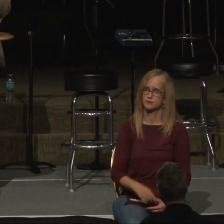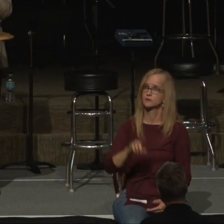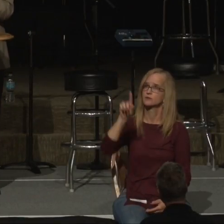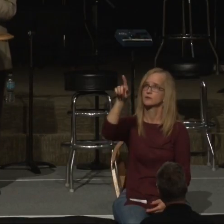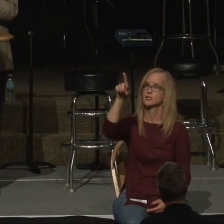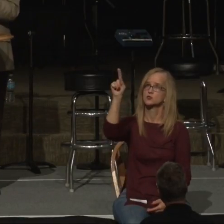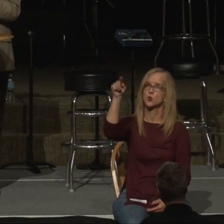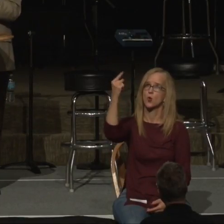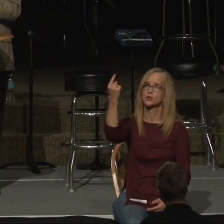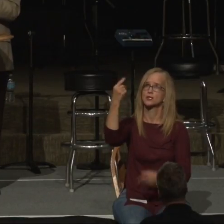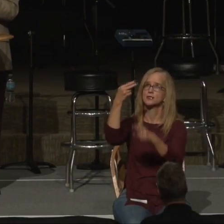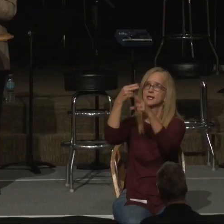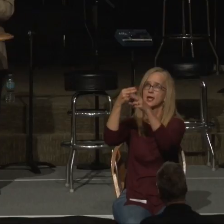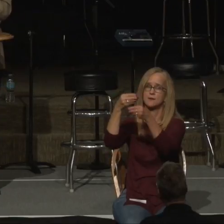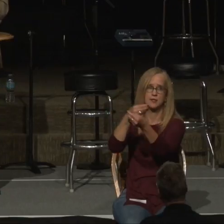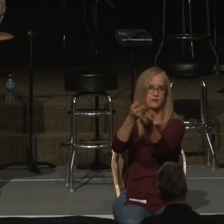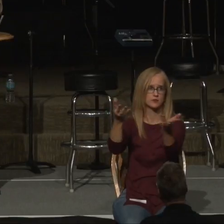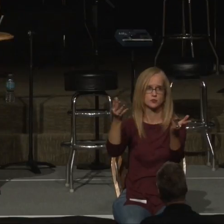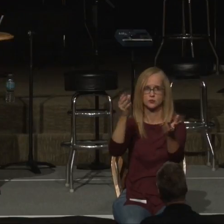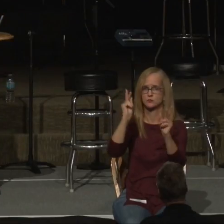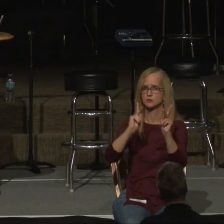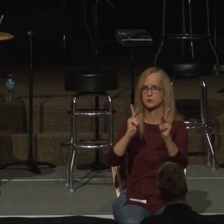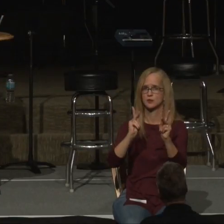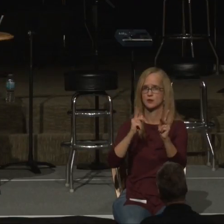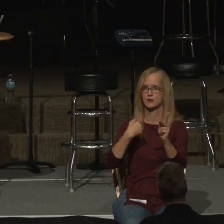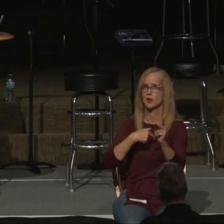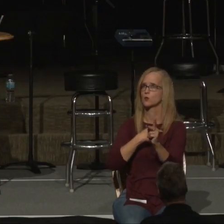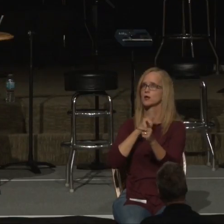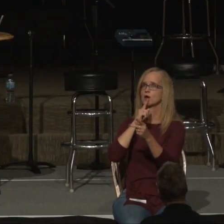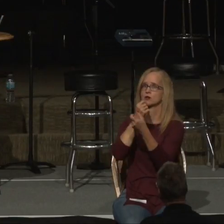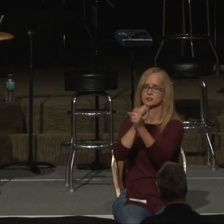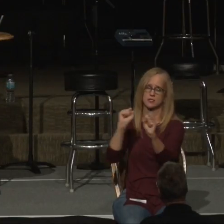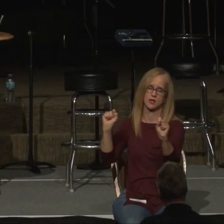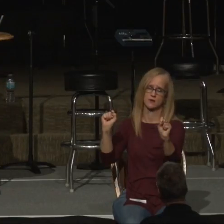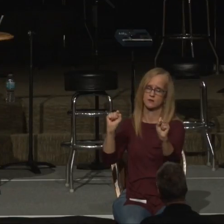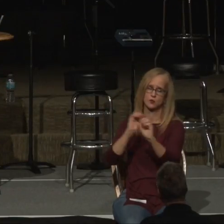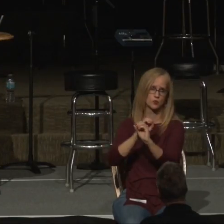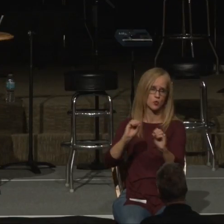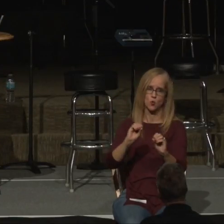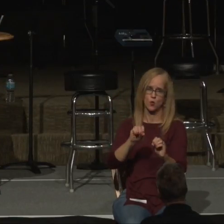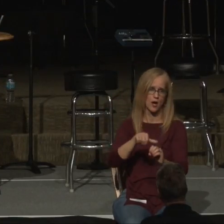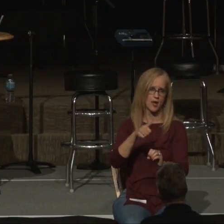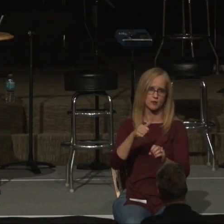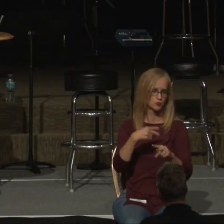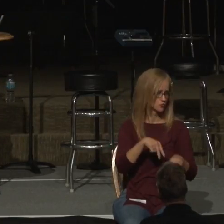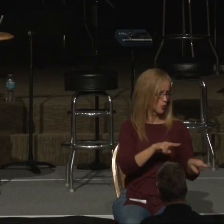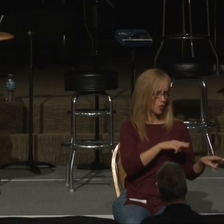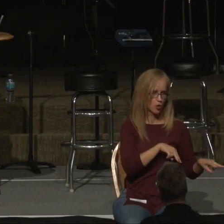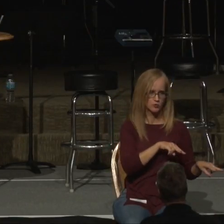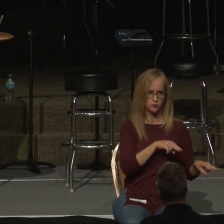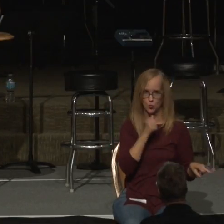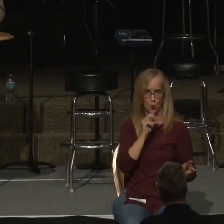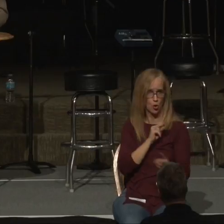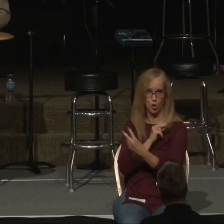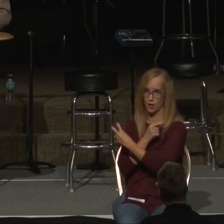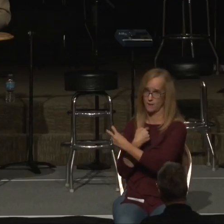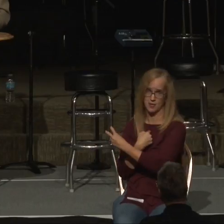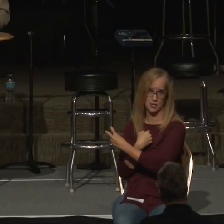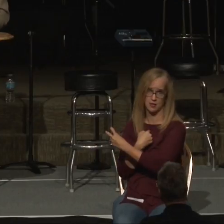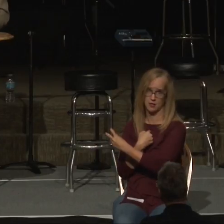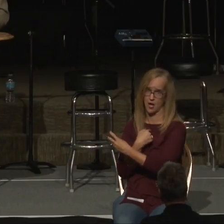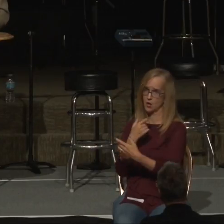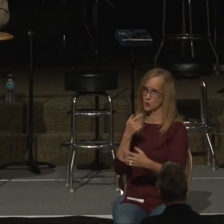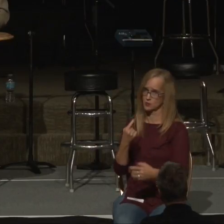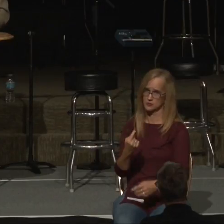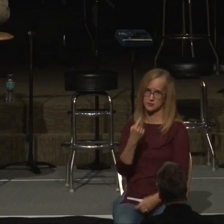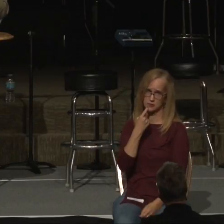He's the only name that's been given among men whereby we must be saved. There's nowhere else to look. Don't look to me. Man, I'm going to